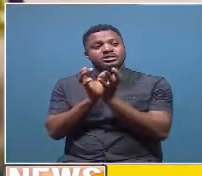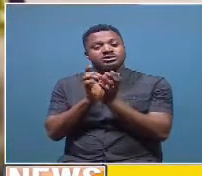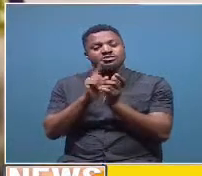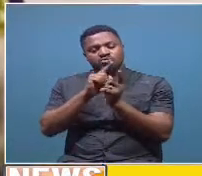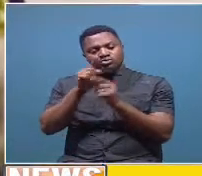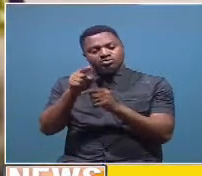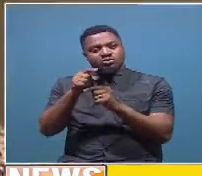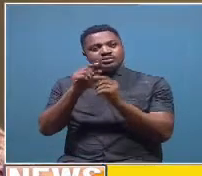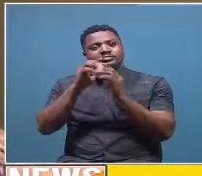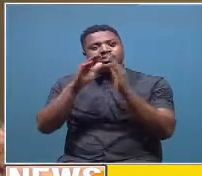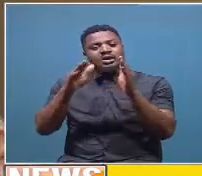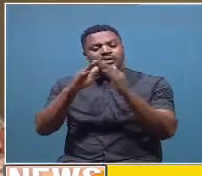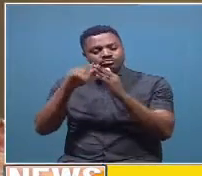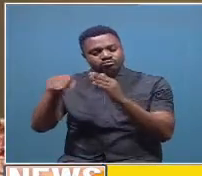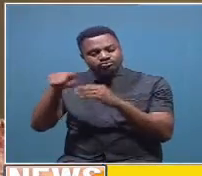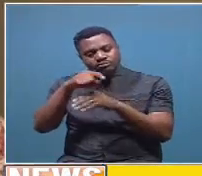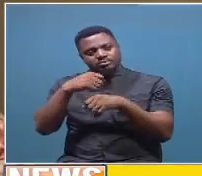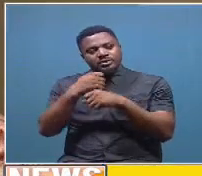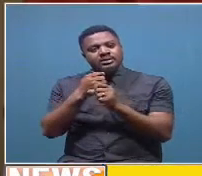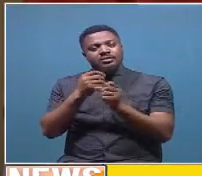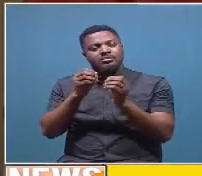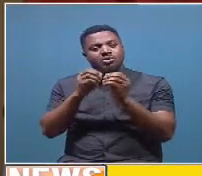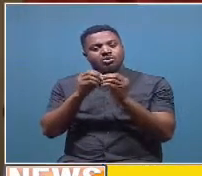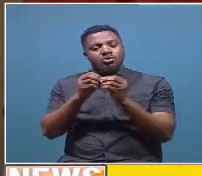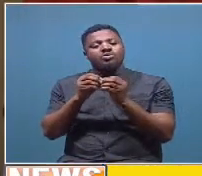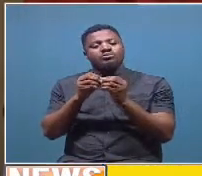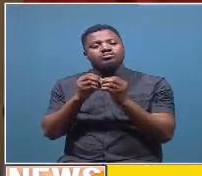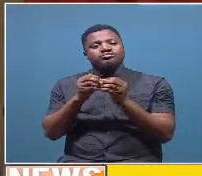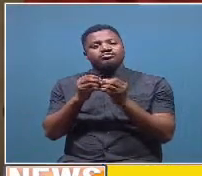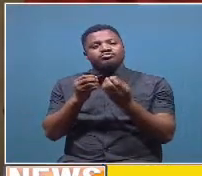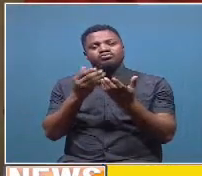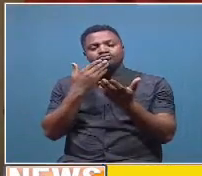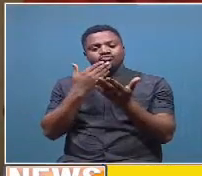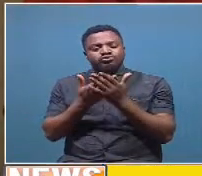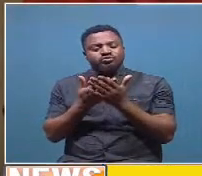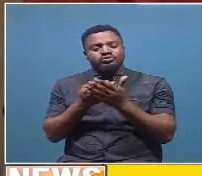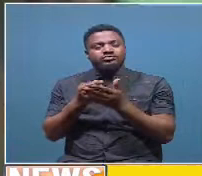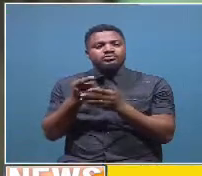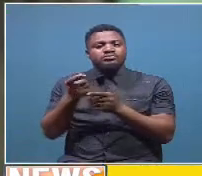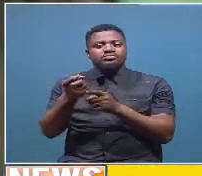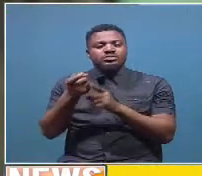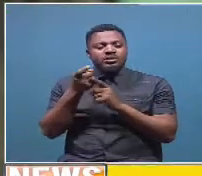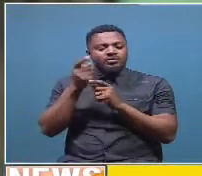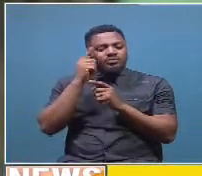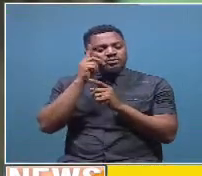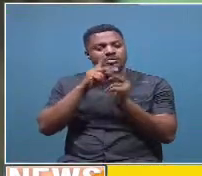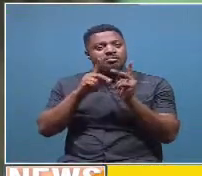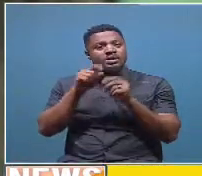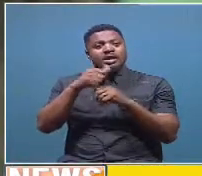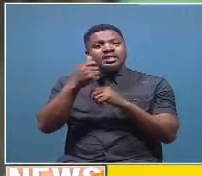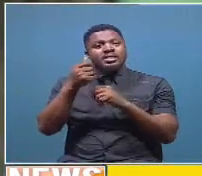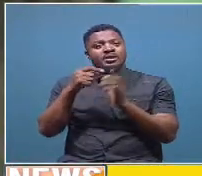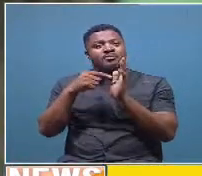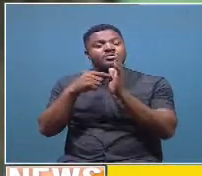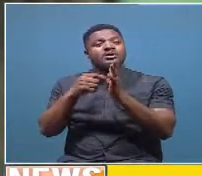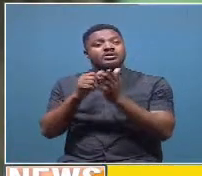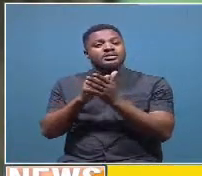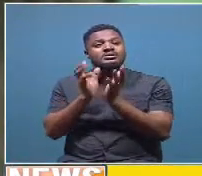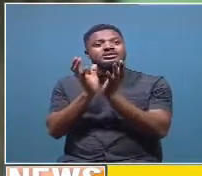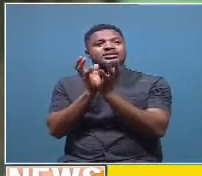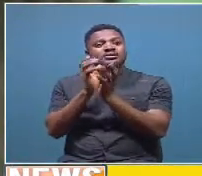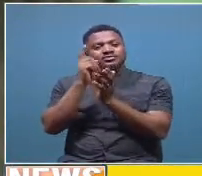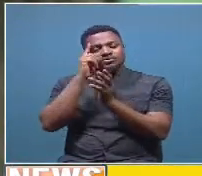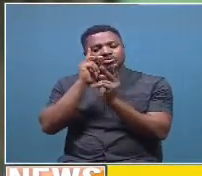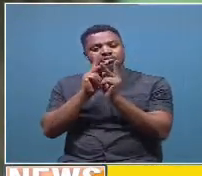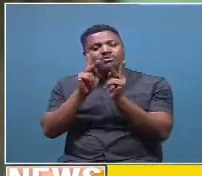the doorsteps of the citizens to make the scheme very attractive and understandable to them. Earlier impression had been that SNIT is